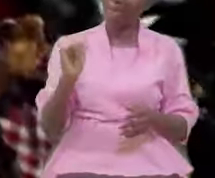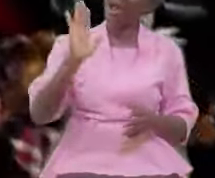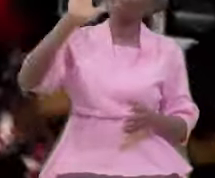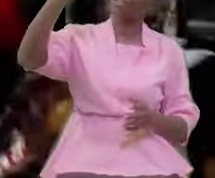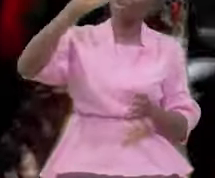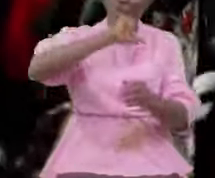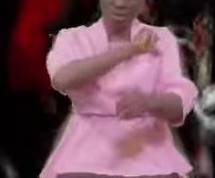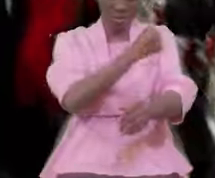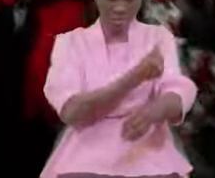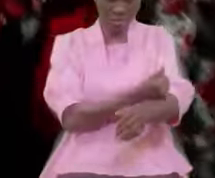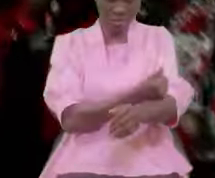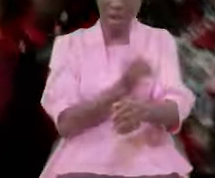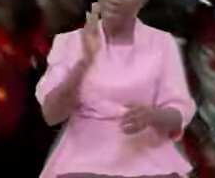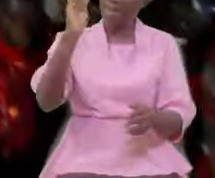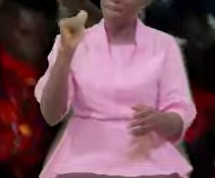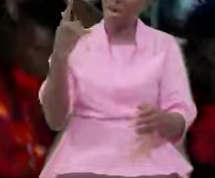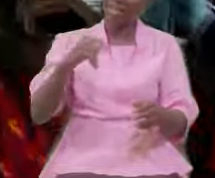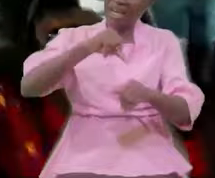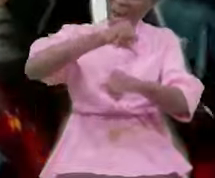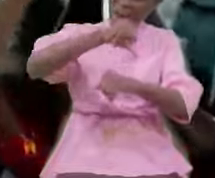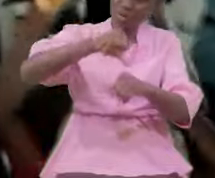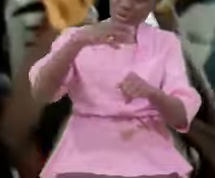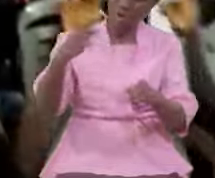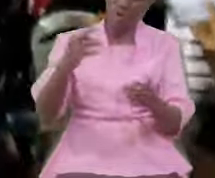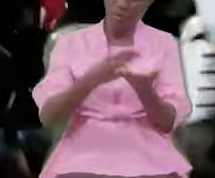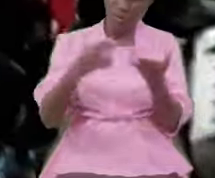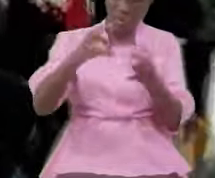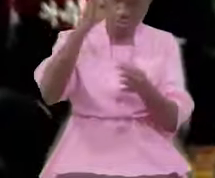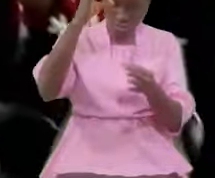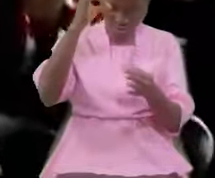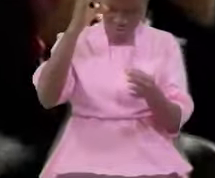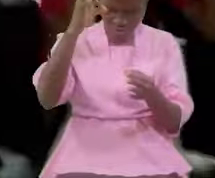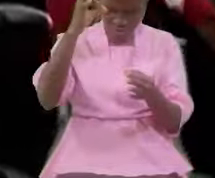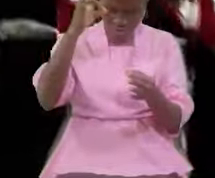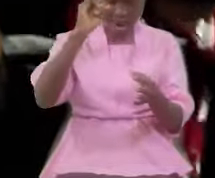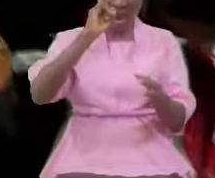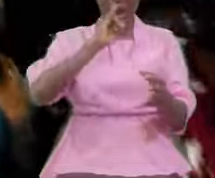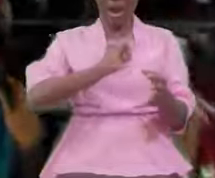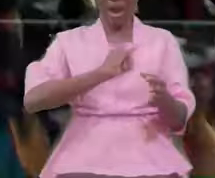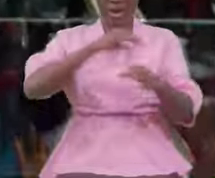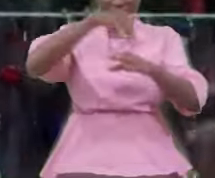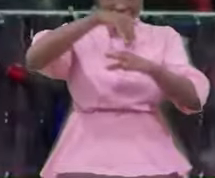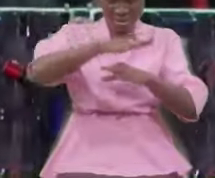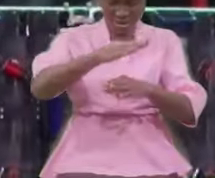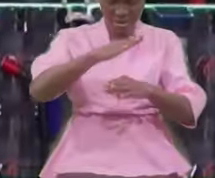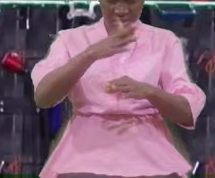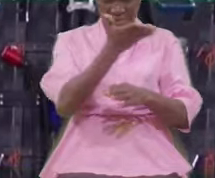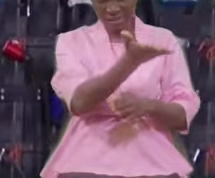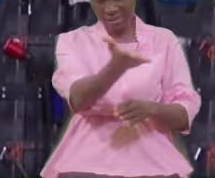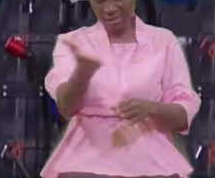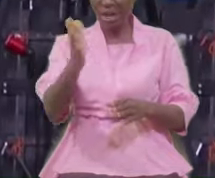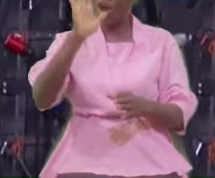pag of the ESP he power to